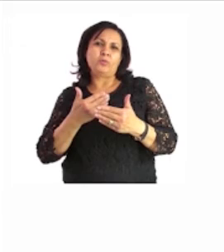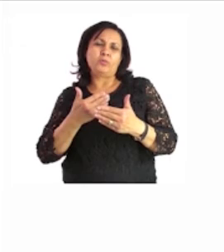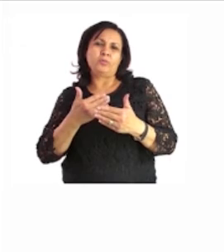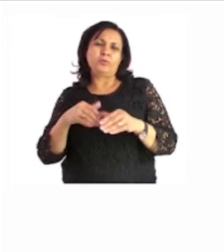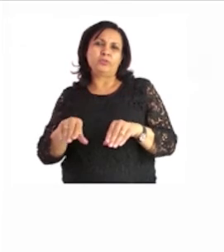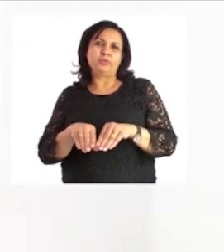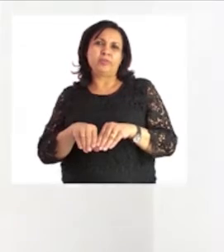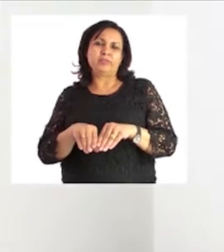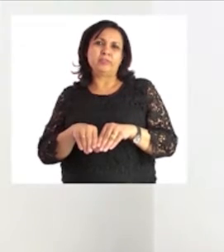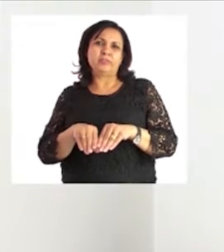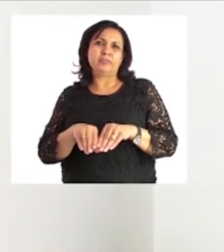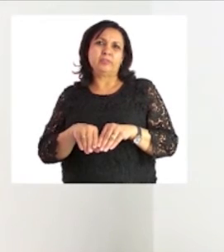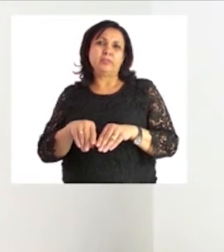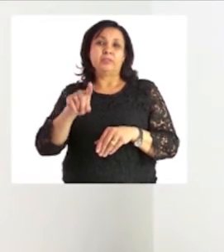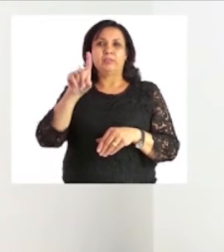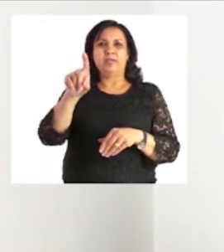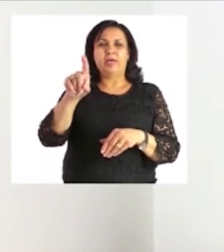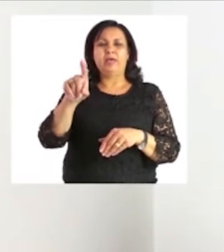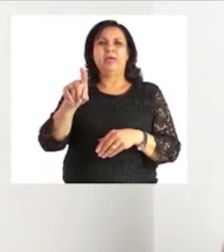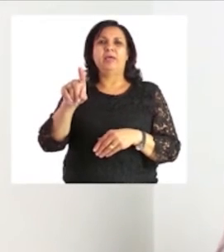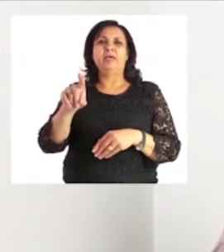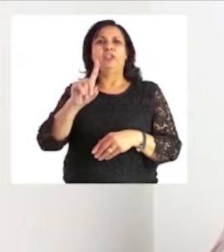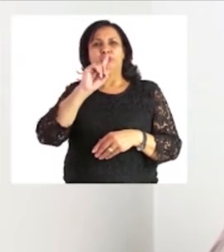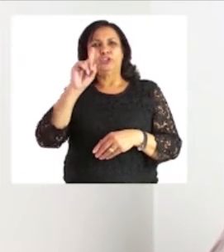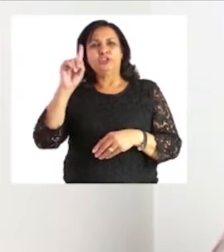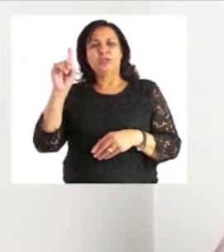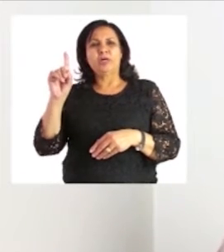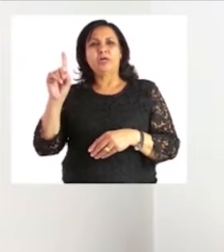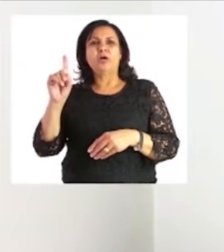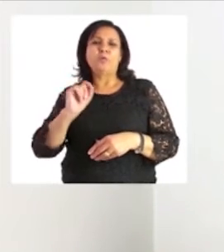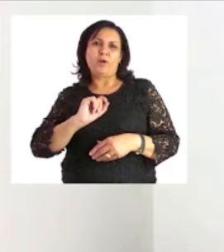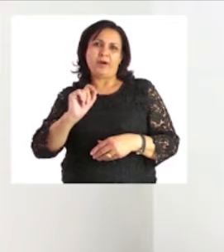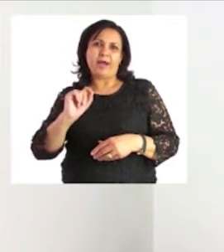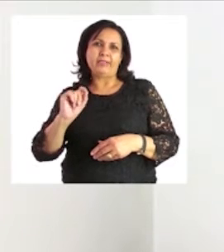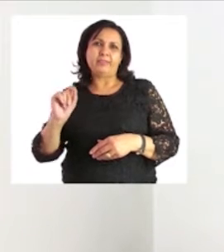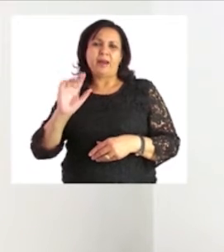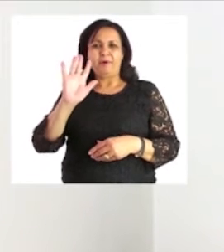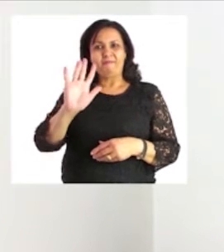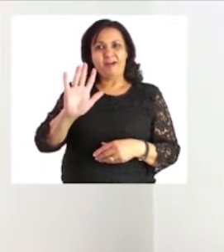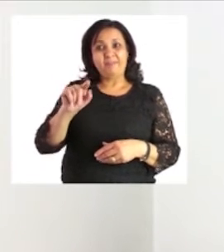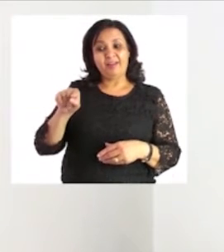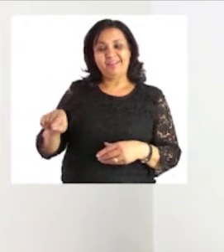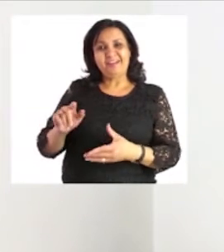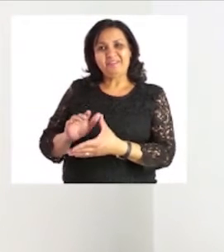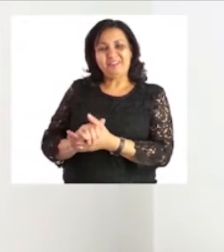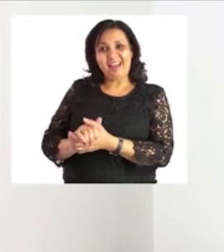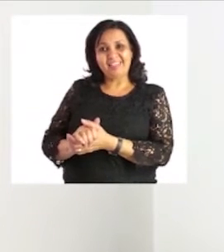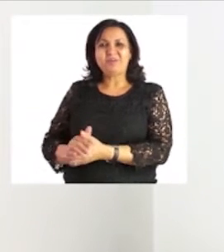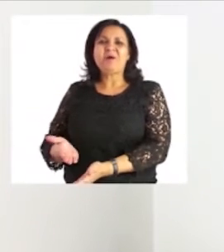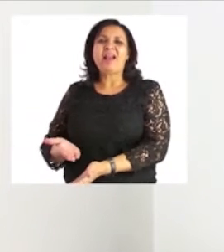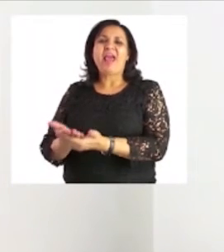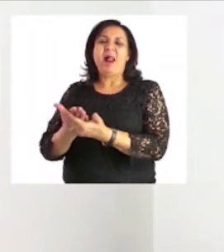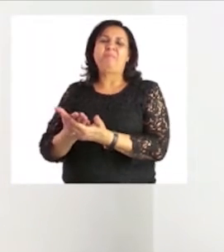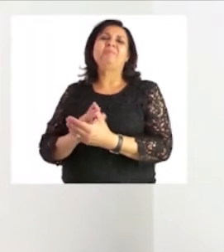come back to the blackboard. Teacher will write the number 5 on the board and our friend is going to help us to